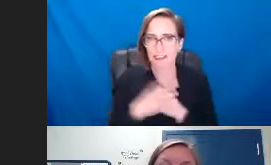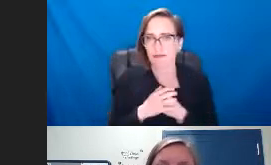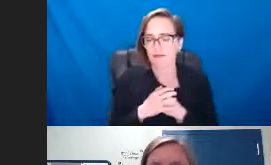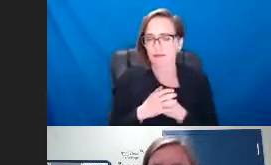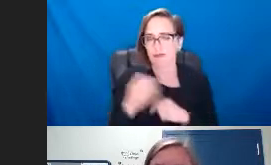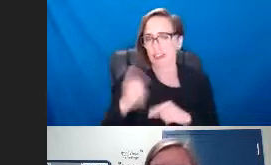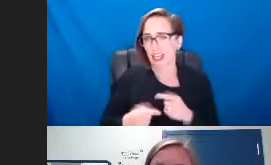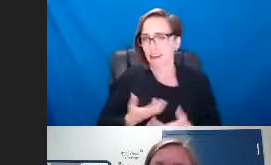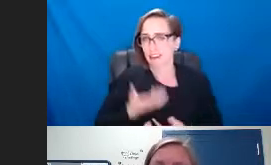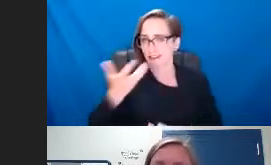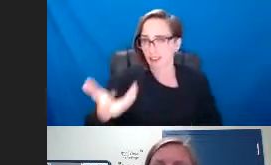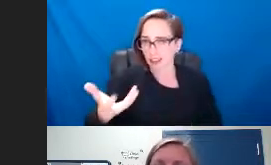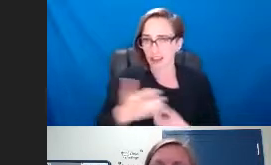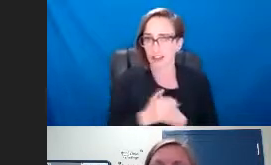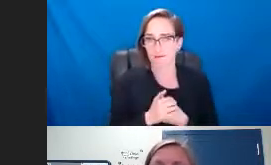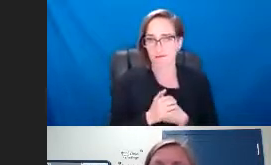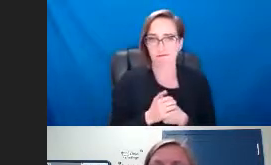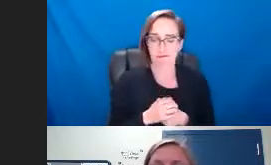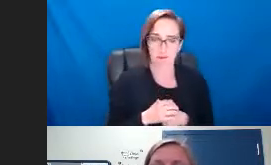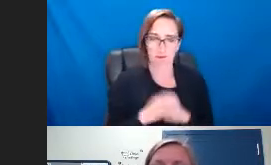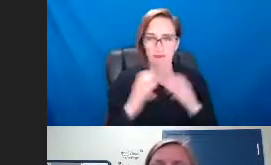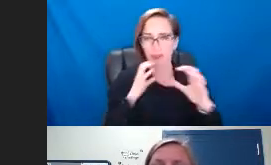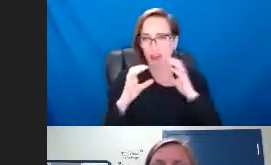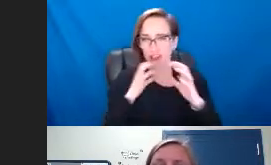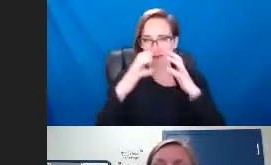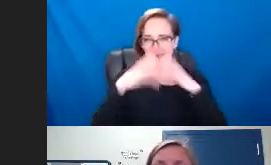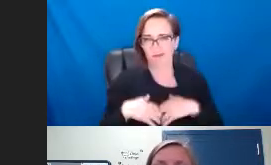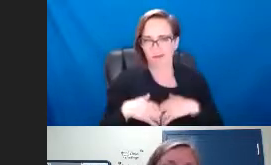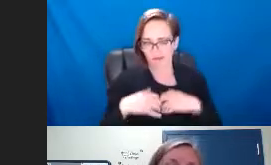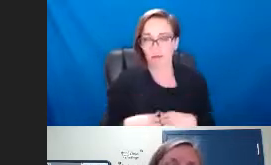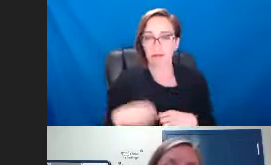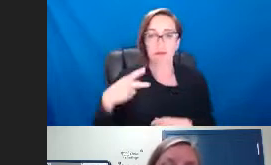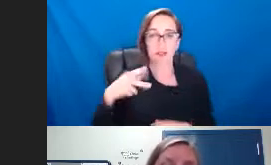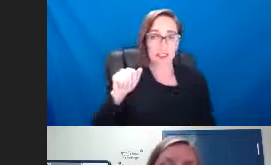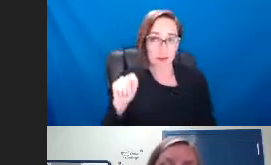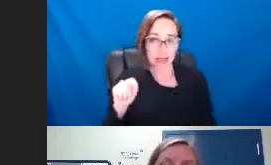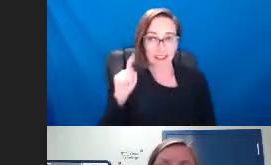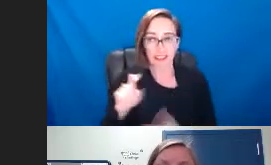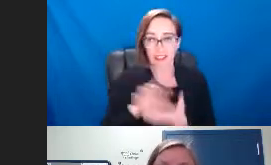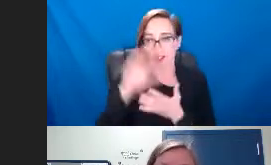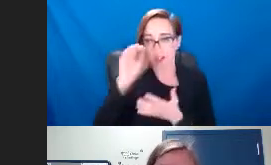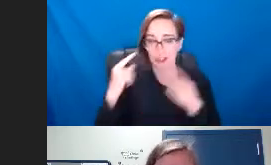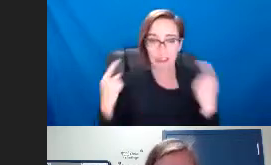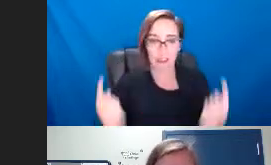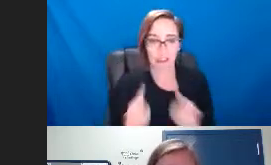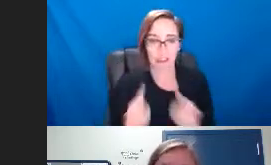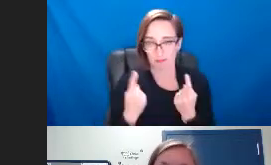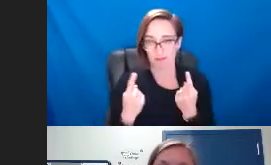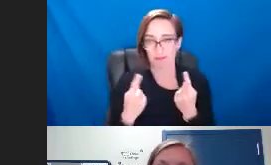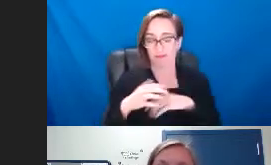it's falling apart. So Pat needs to learn some form of tactile communication to ease